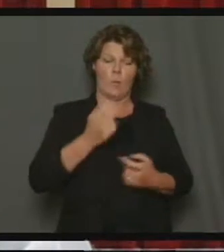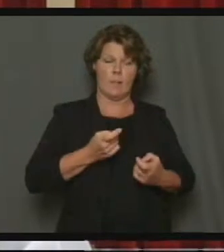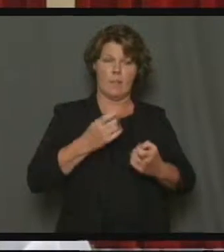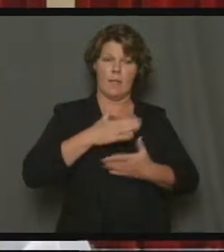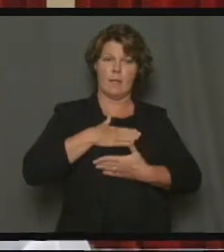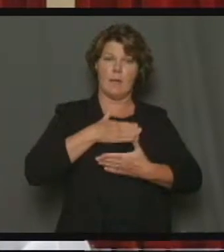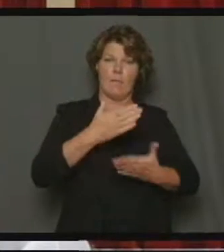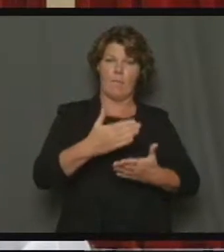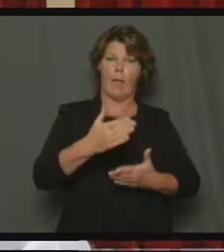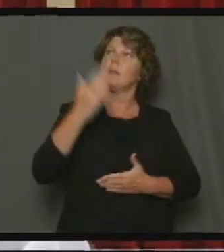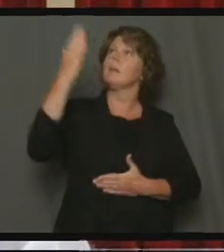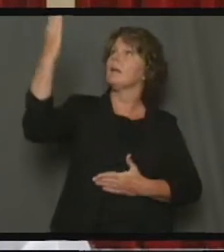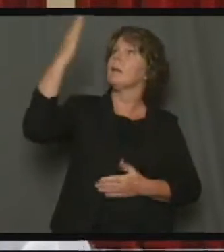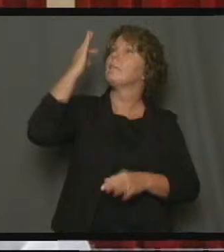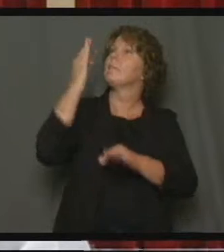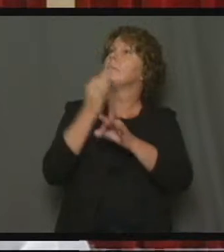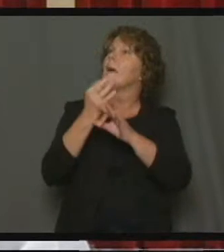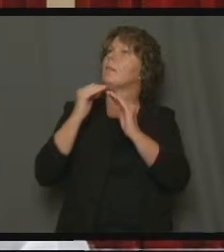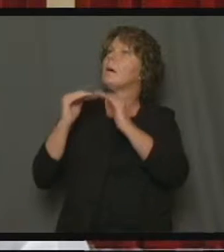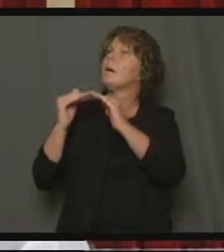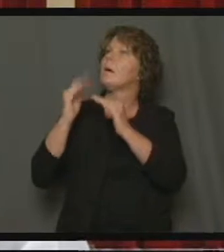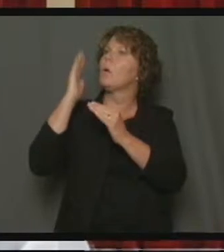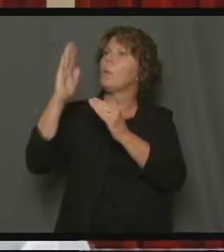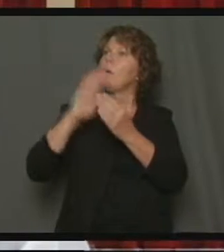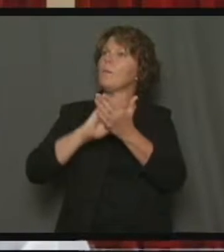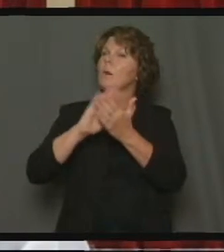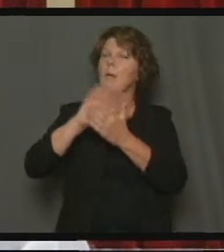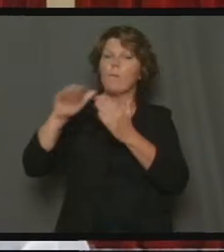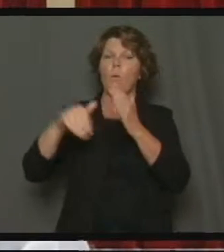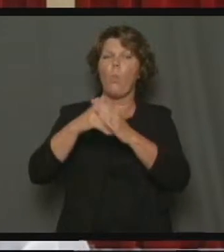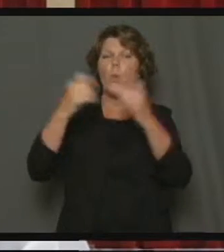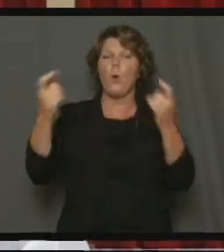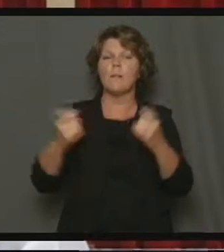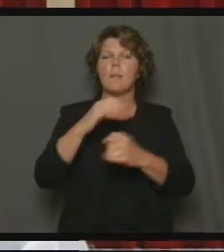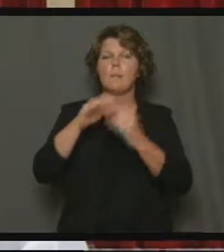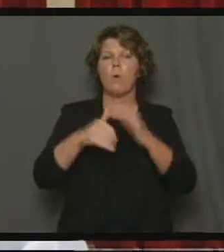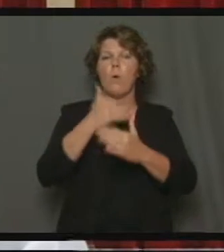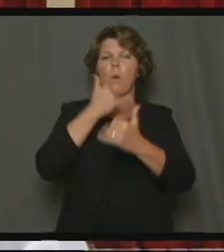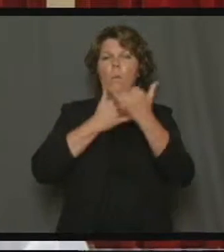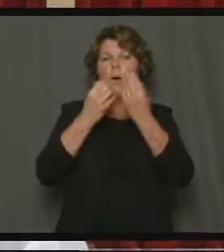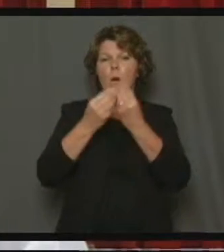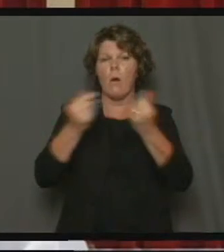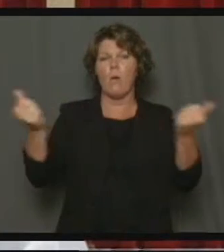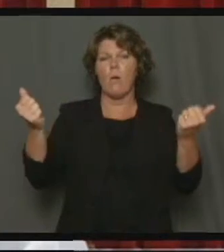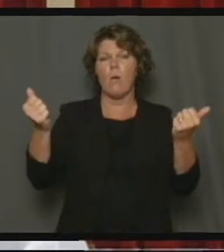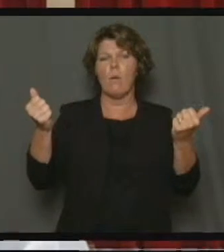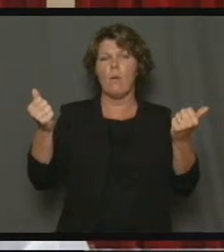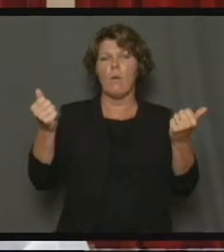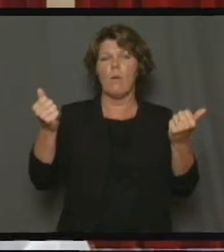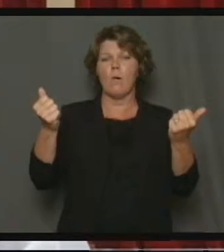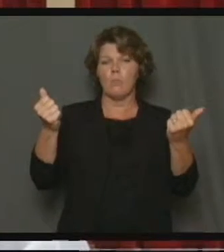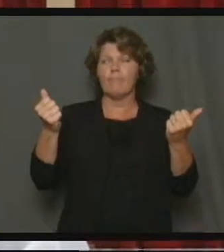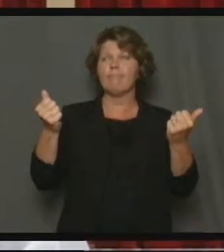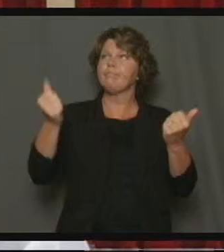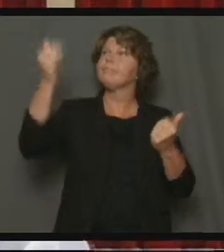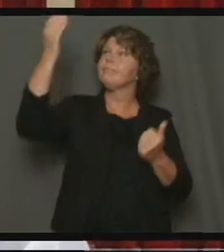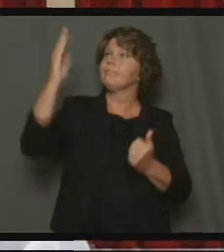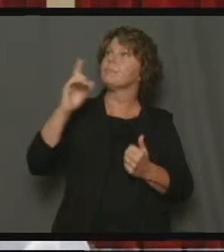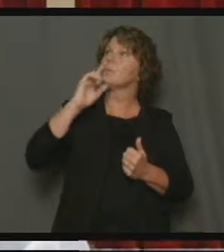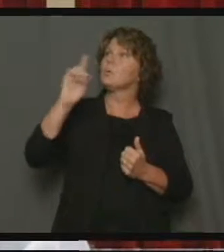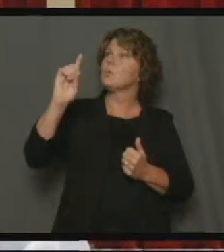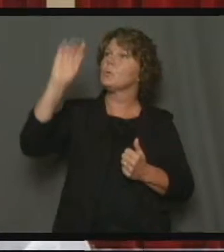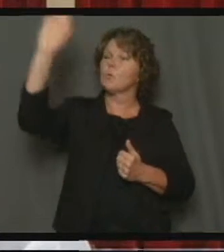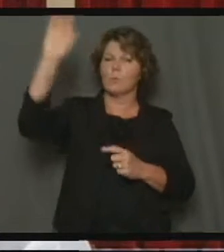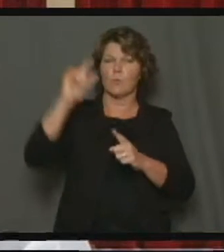is faithful and just to forgive our sins and to cleanse us from all unrighteousness. God is true to his